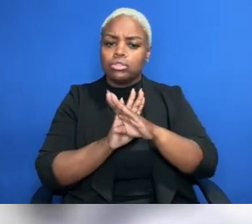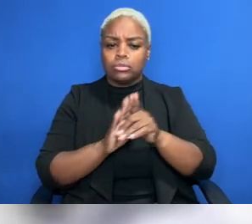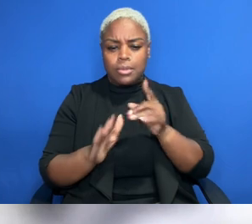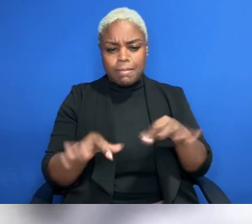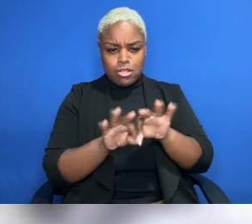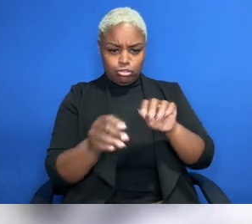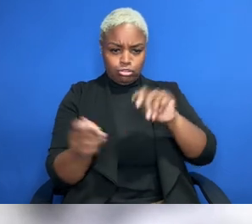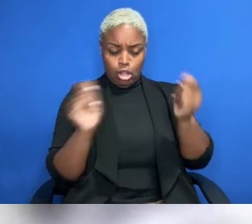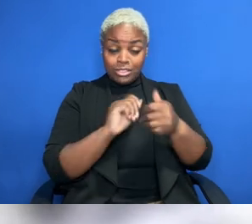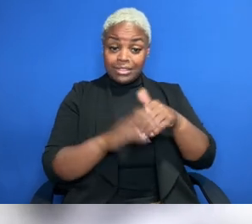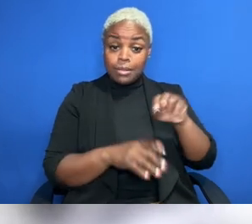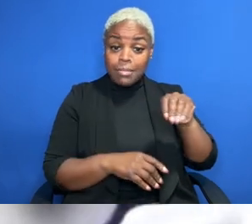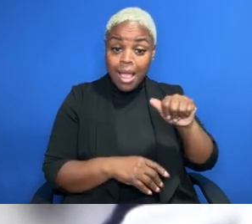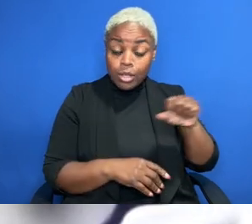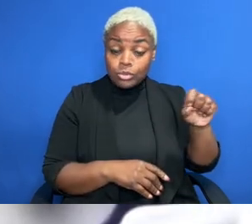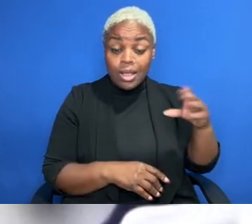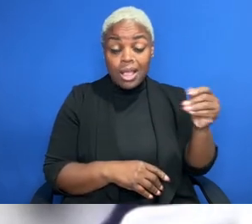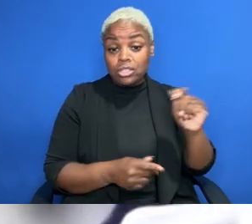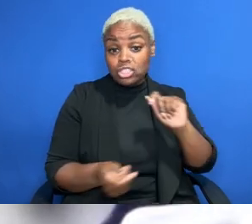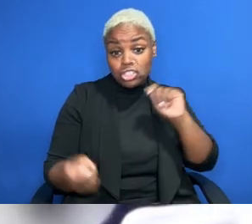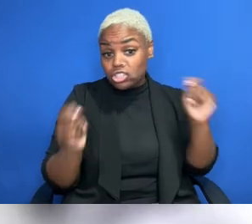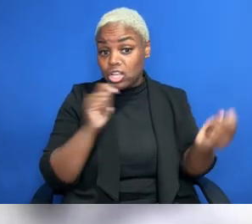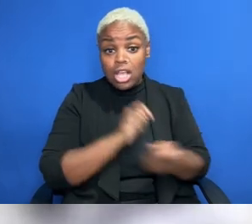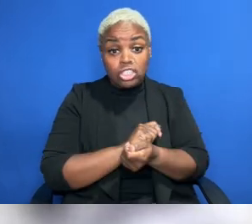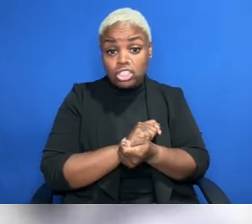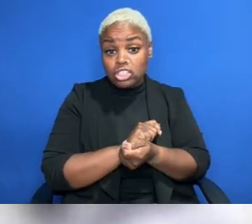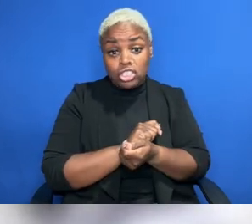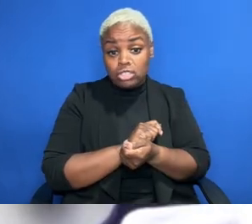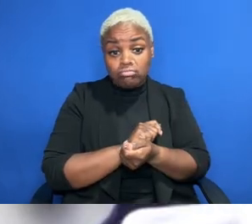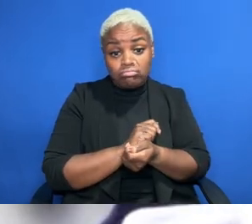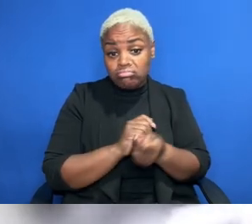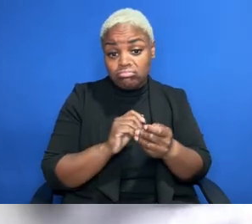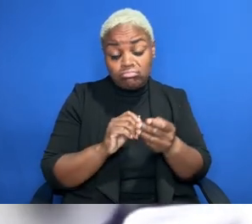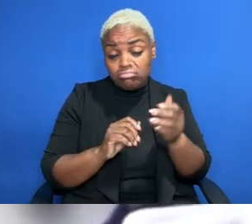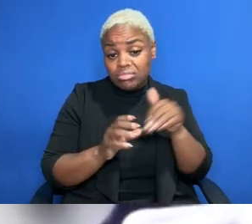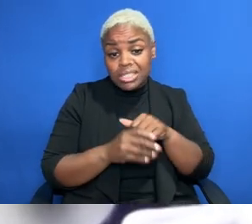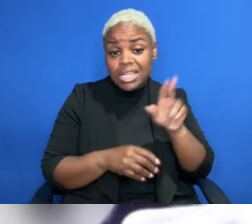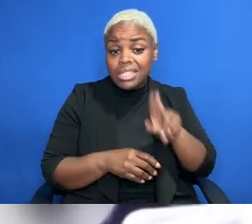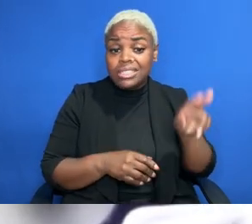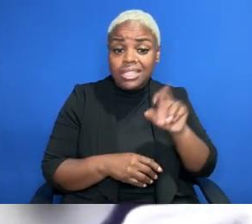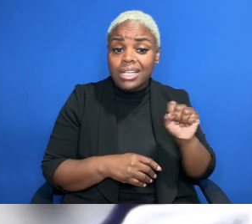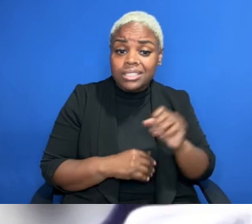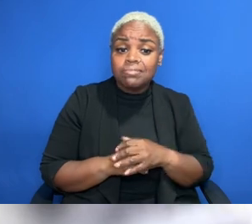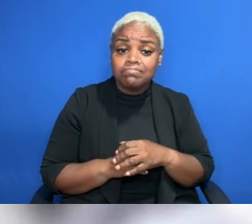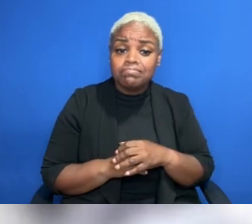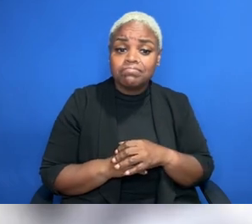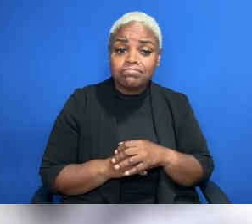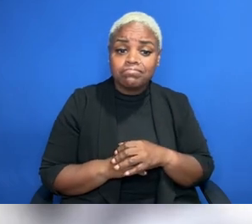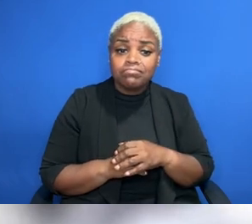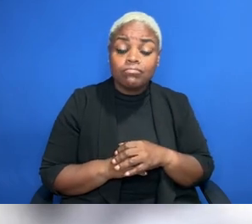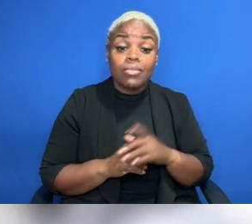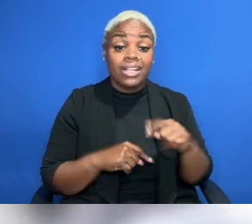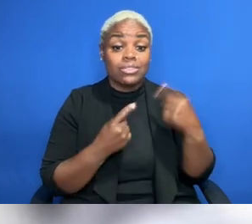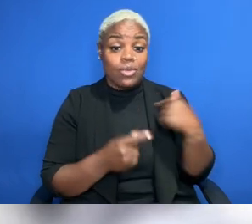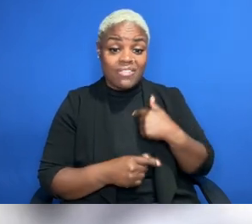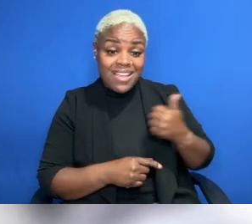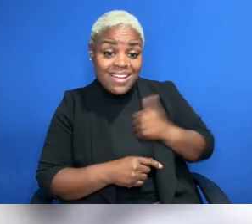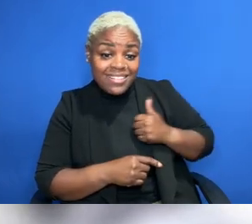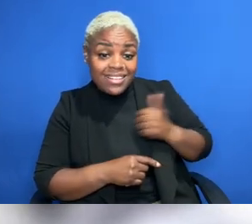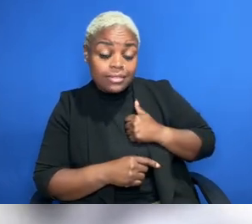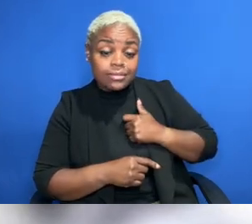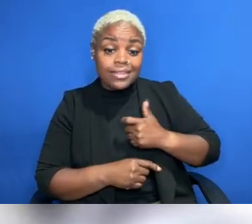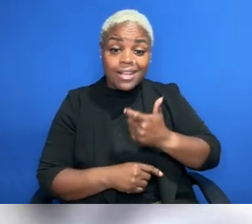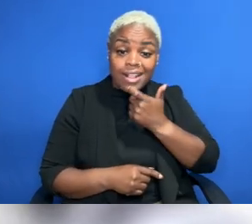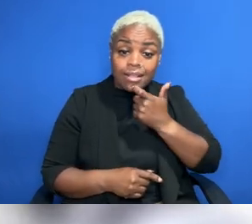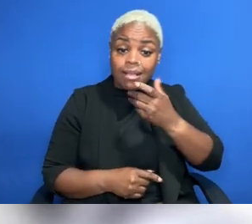a launching pad for major change in Massachusetts and change throughout the United States. And since